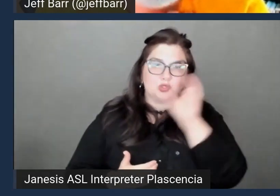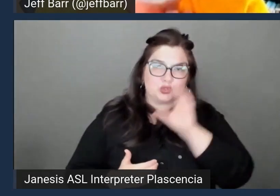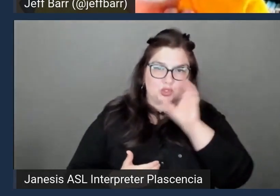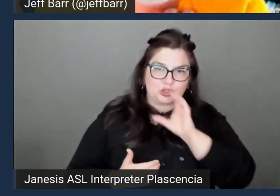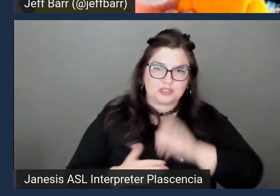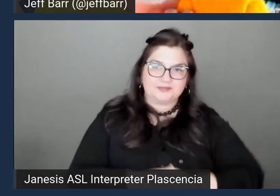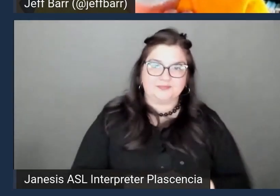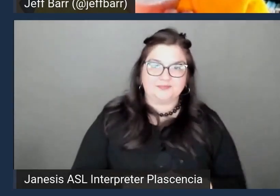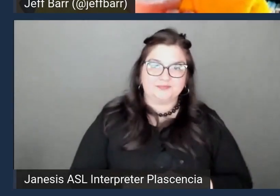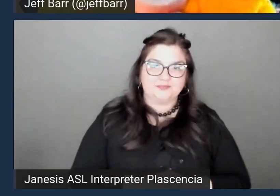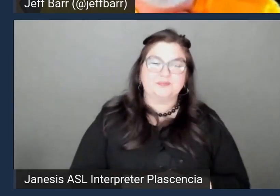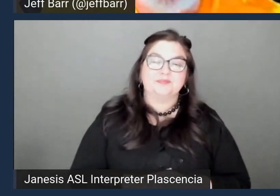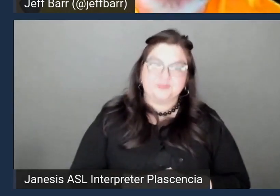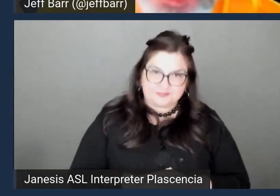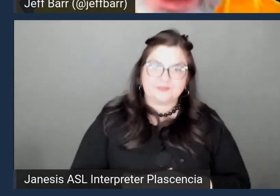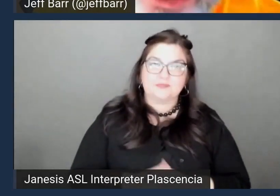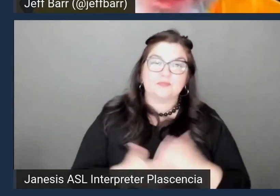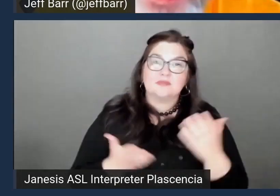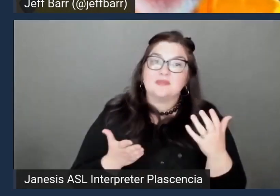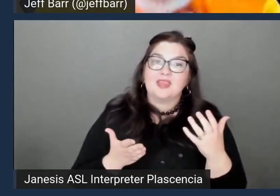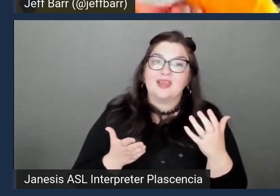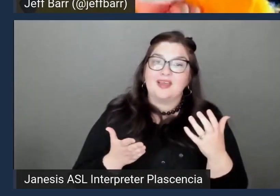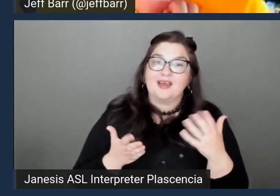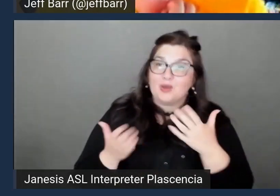Okay. All right. So what did you launch?